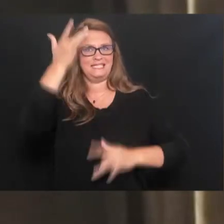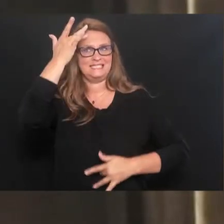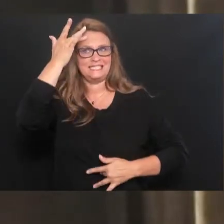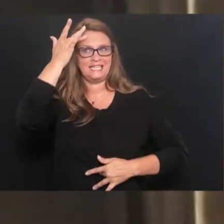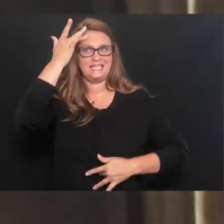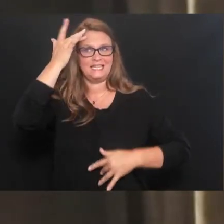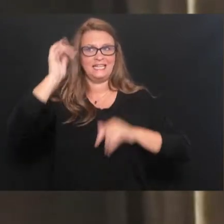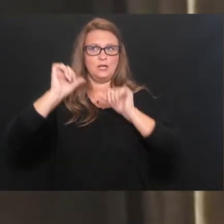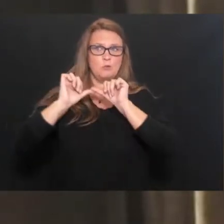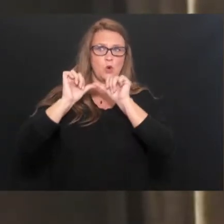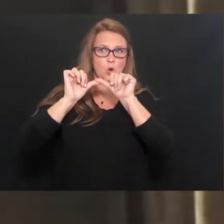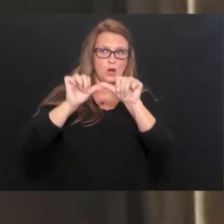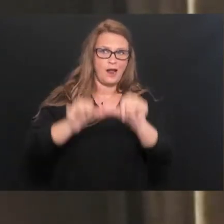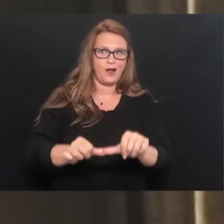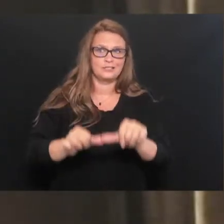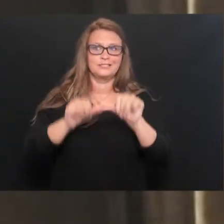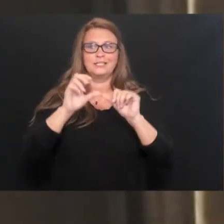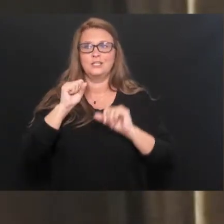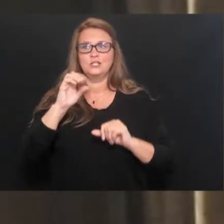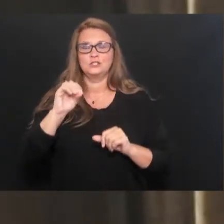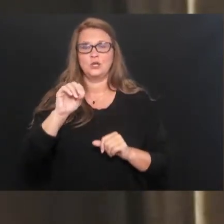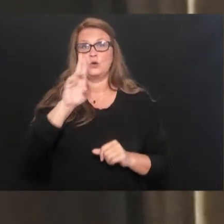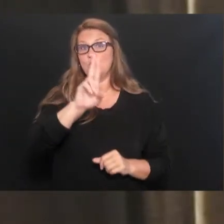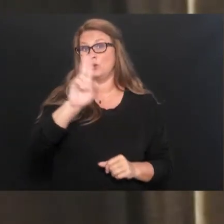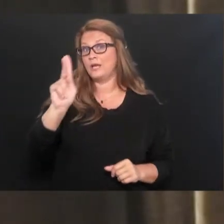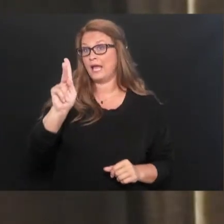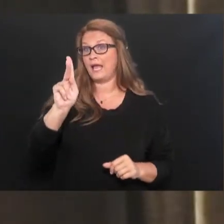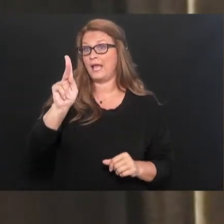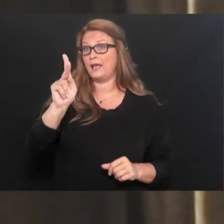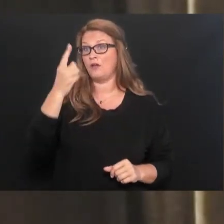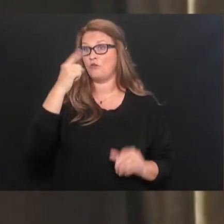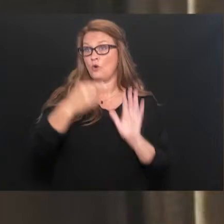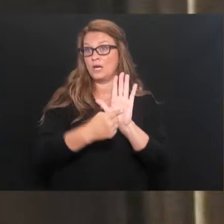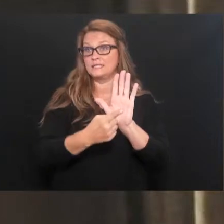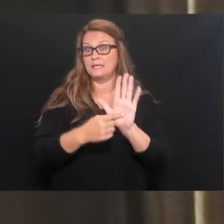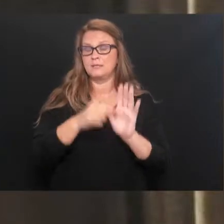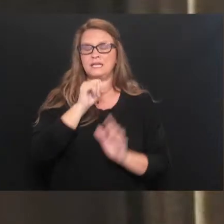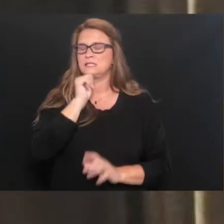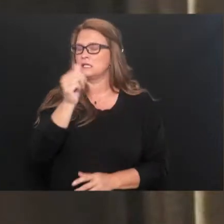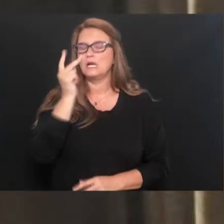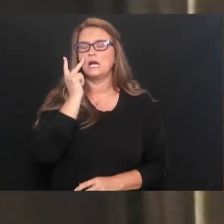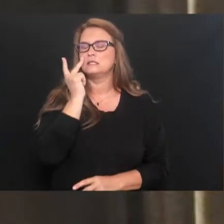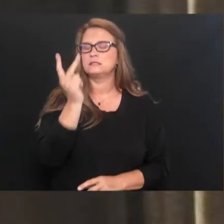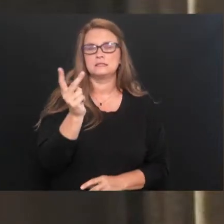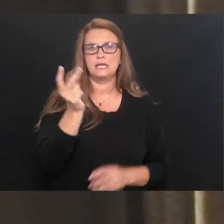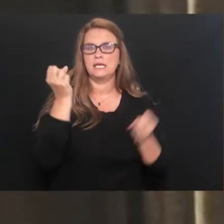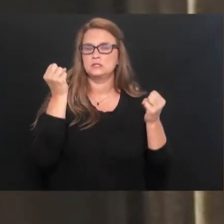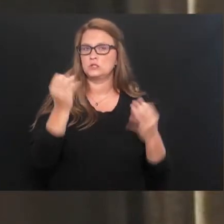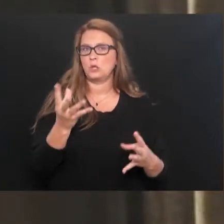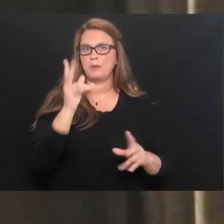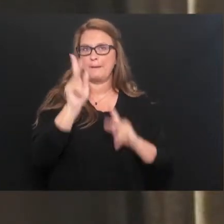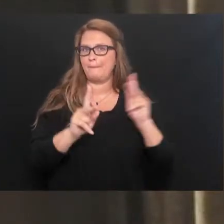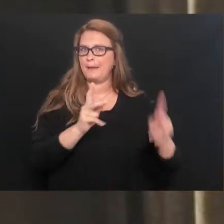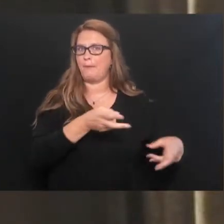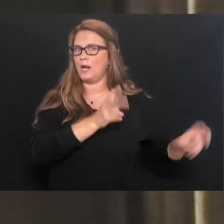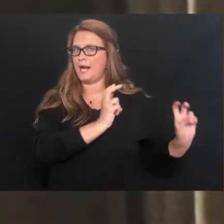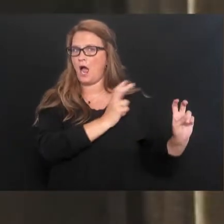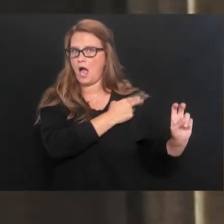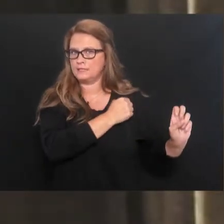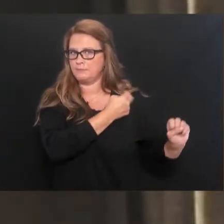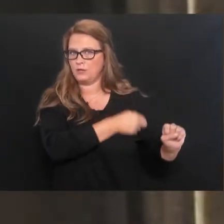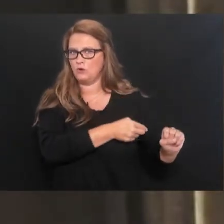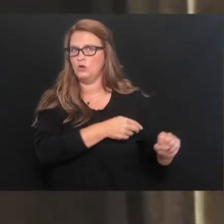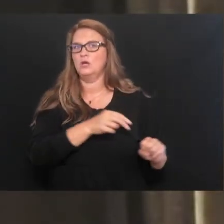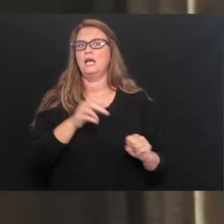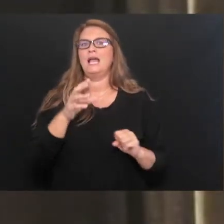be prolonged. So in the United Kingdom, for instance, they didn't see nearly the hospitalizations and certainly